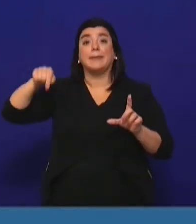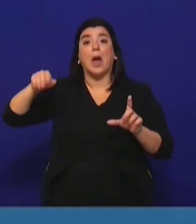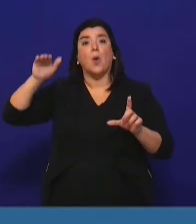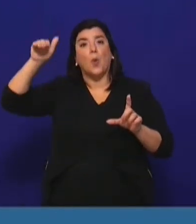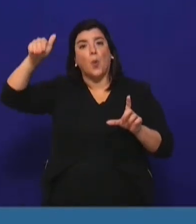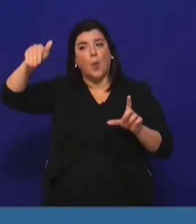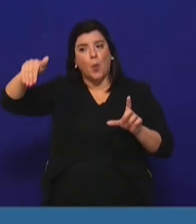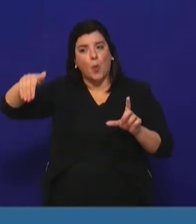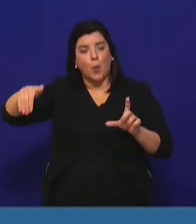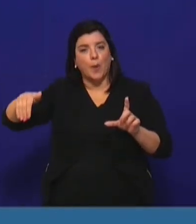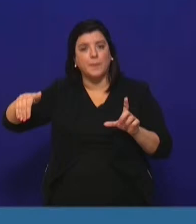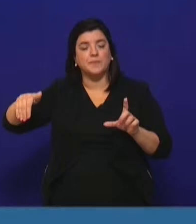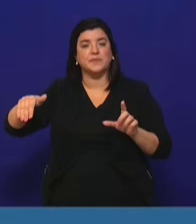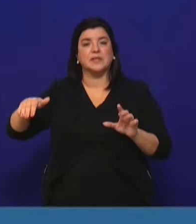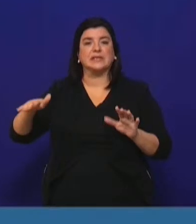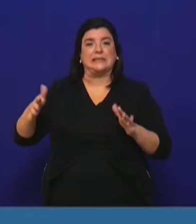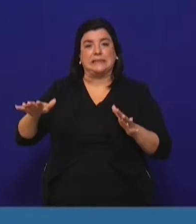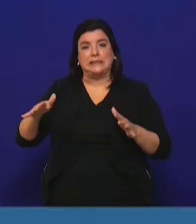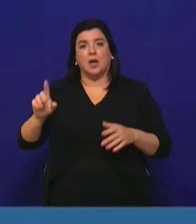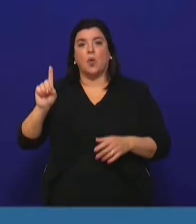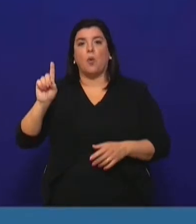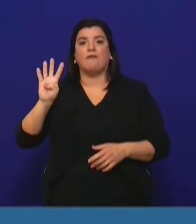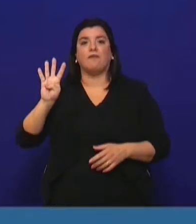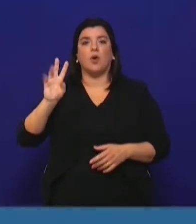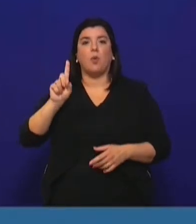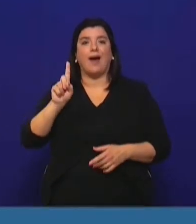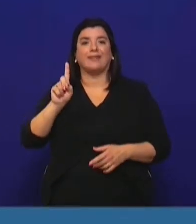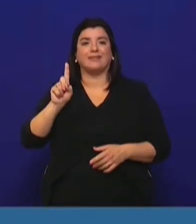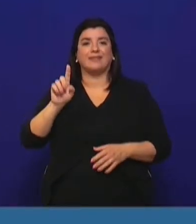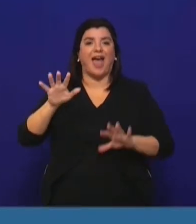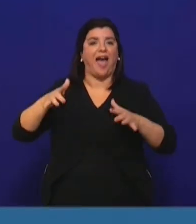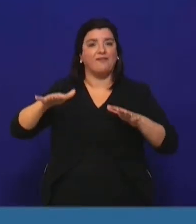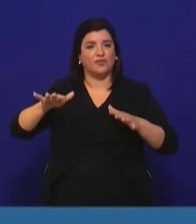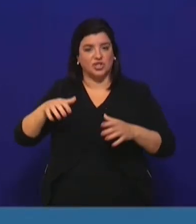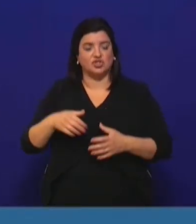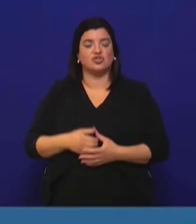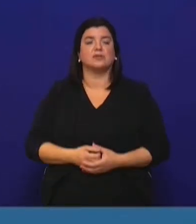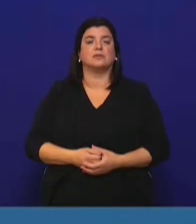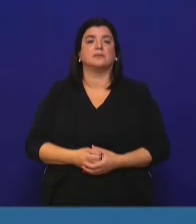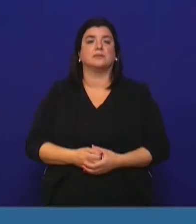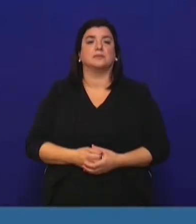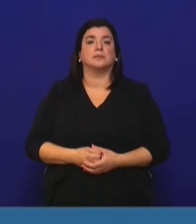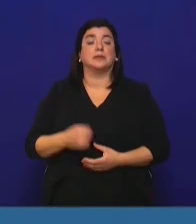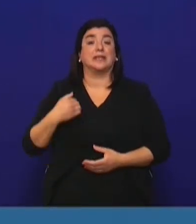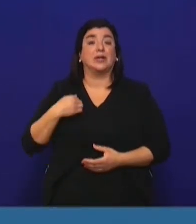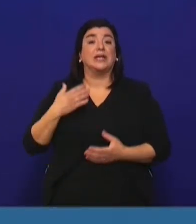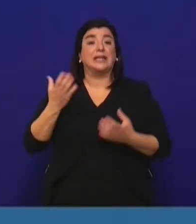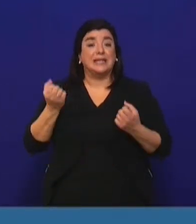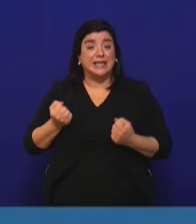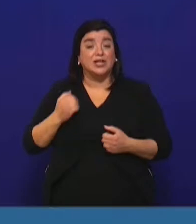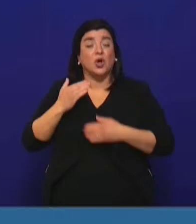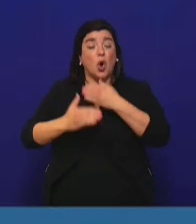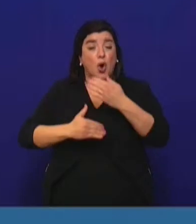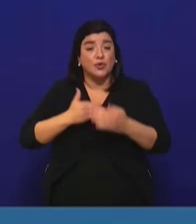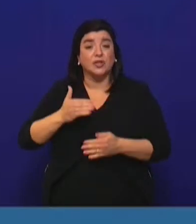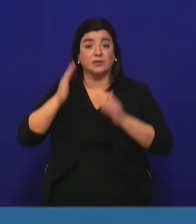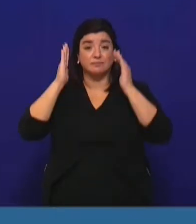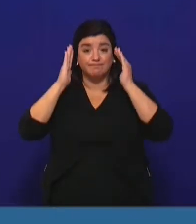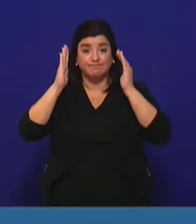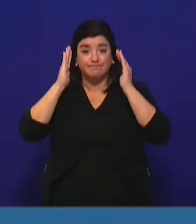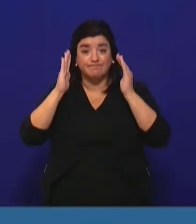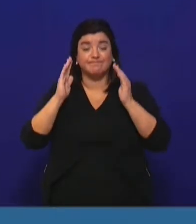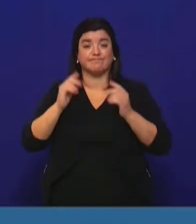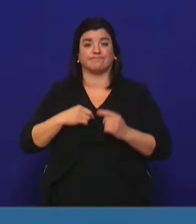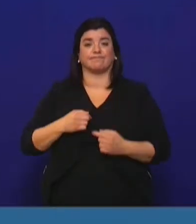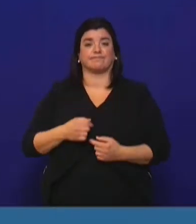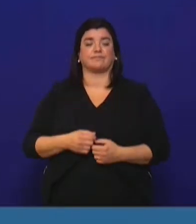moving average is 141, and we need to be sure to continue to take the mitigation measures that are in place, the prevention